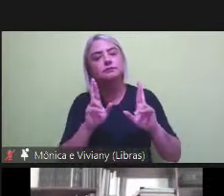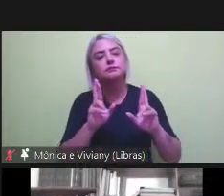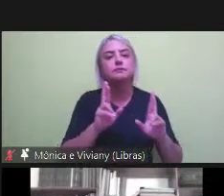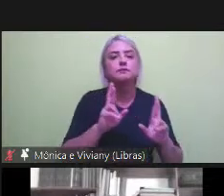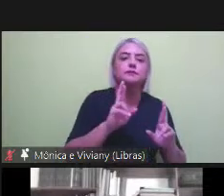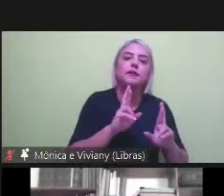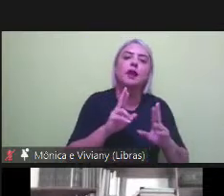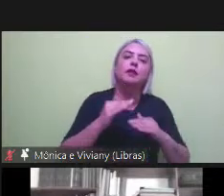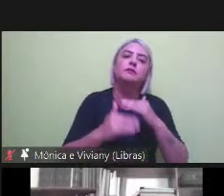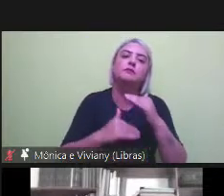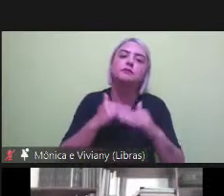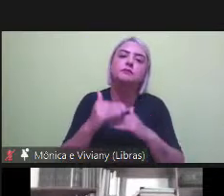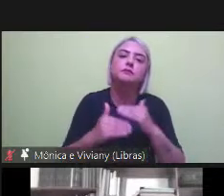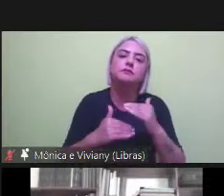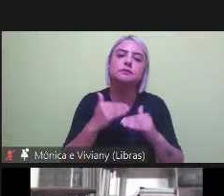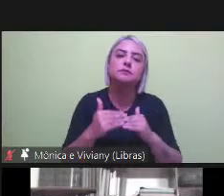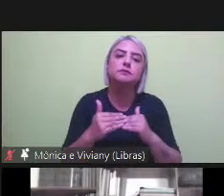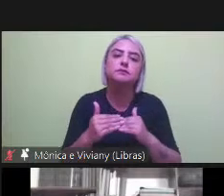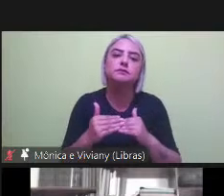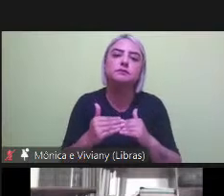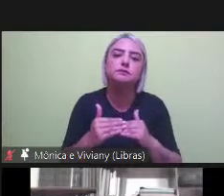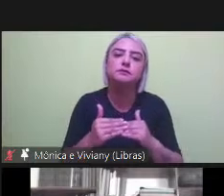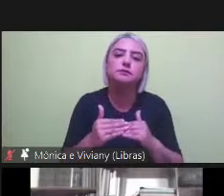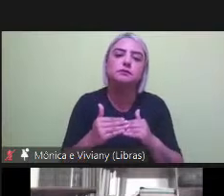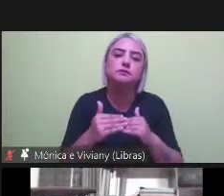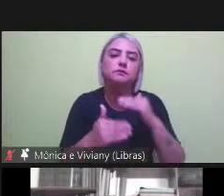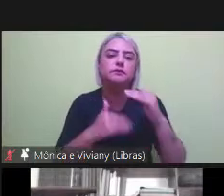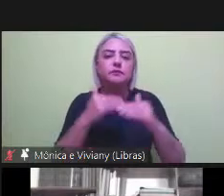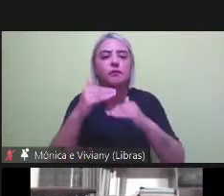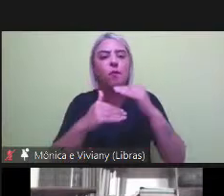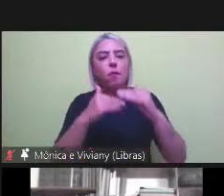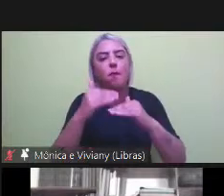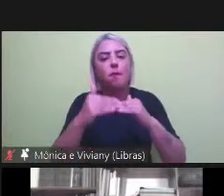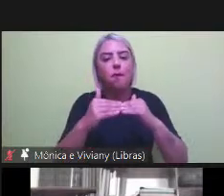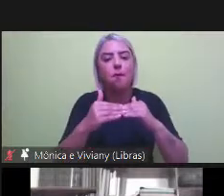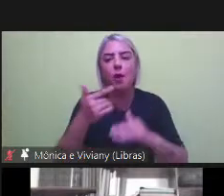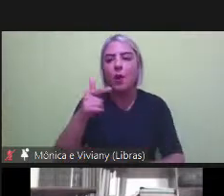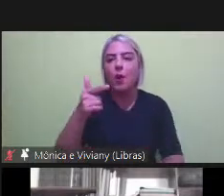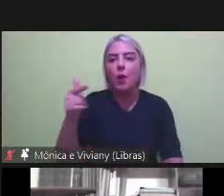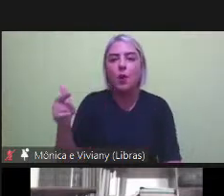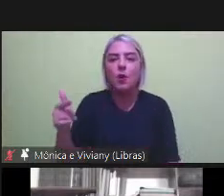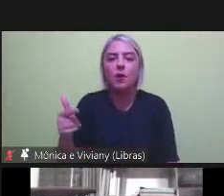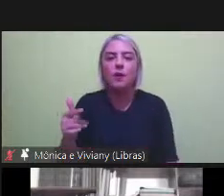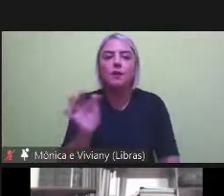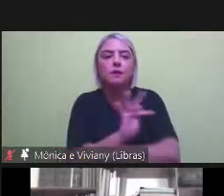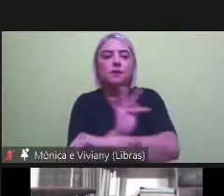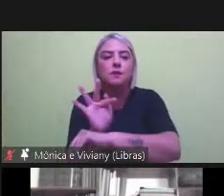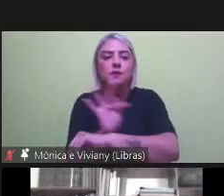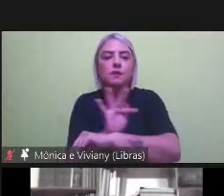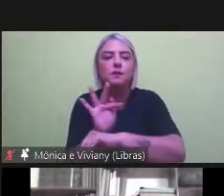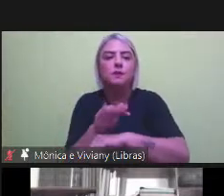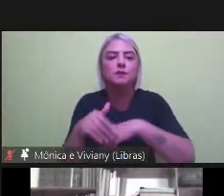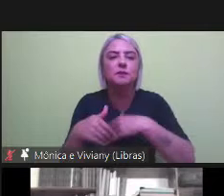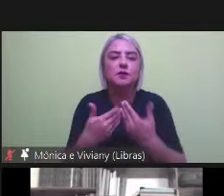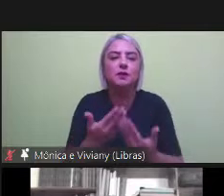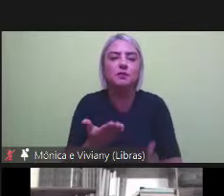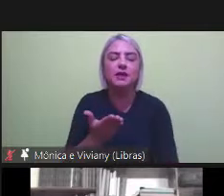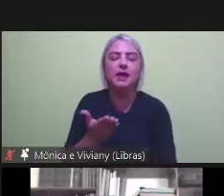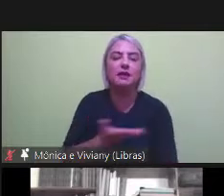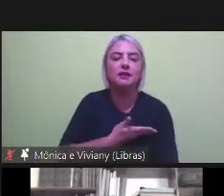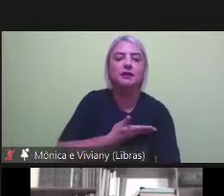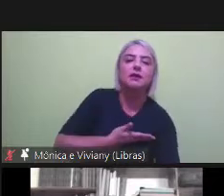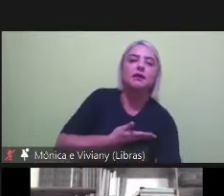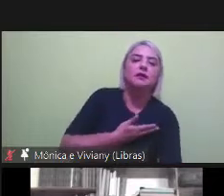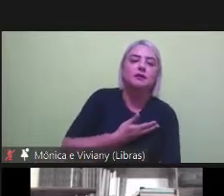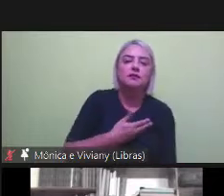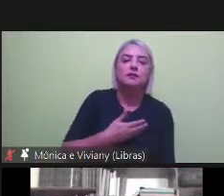can develop other different actions or functions trying to help and assessing and the